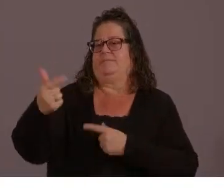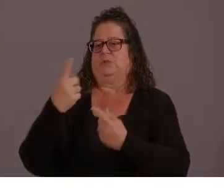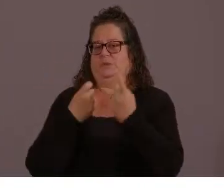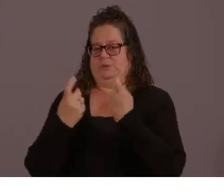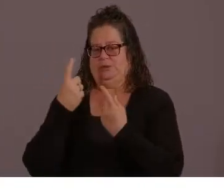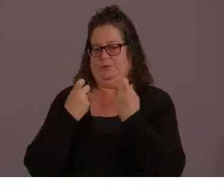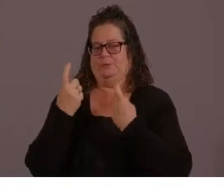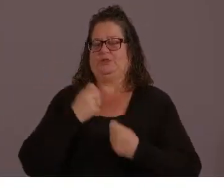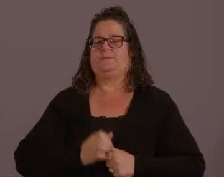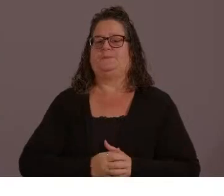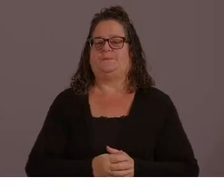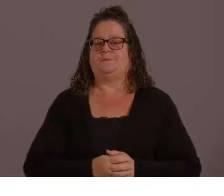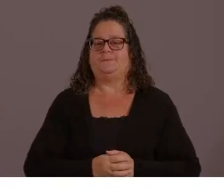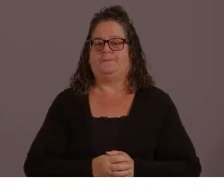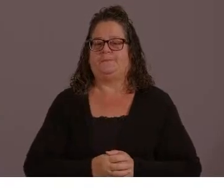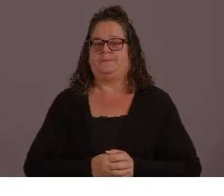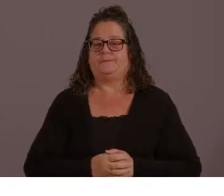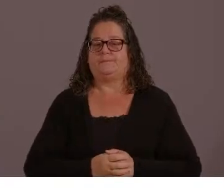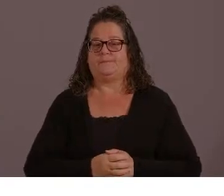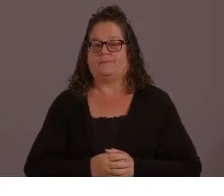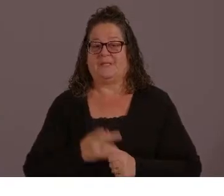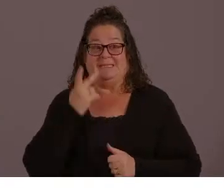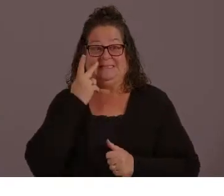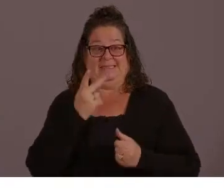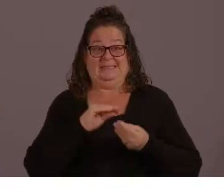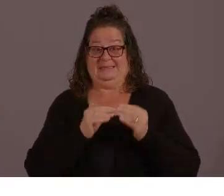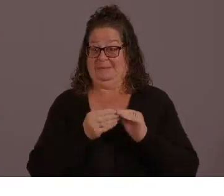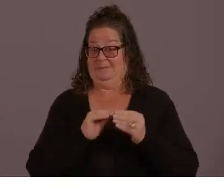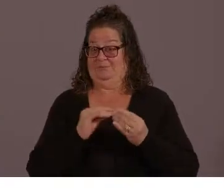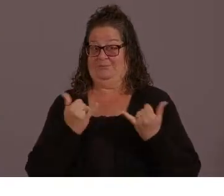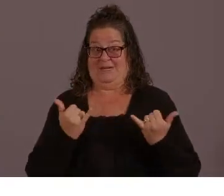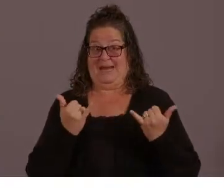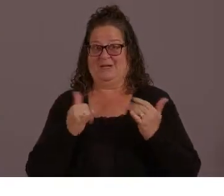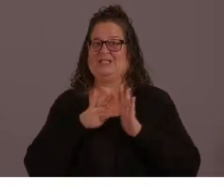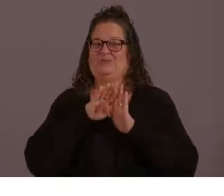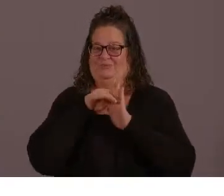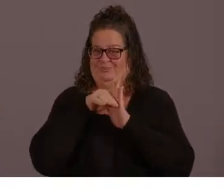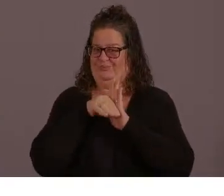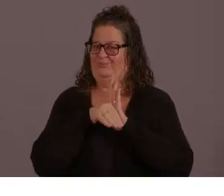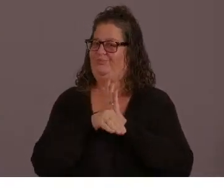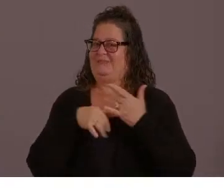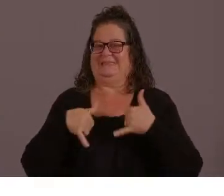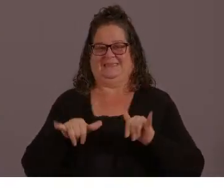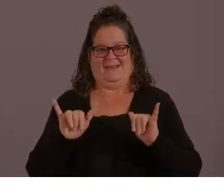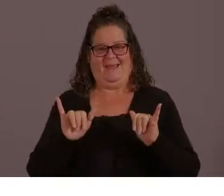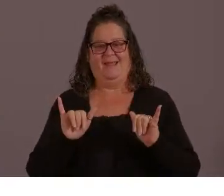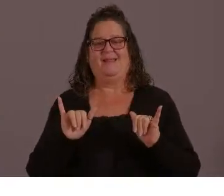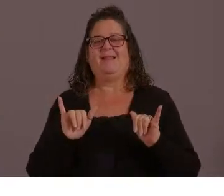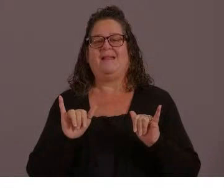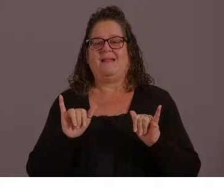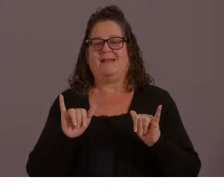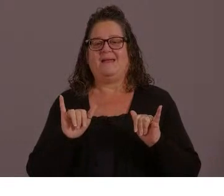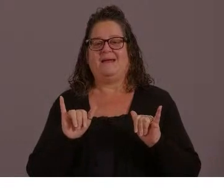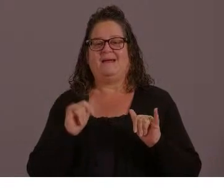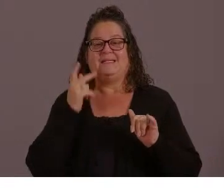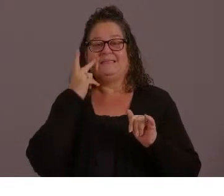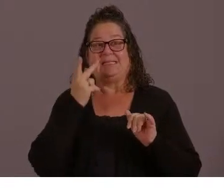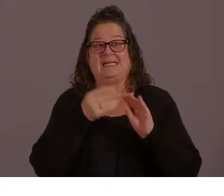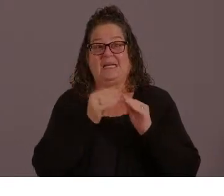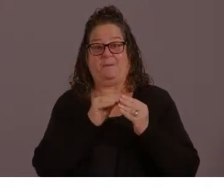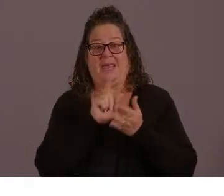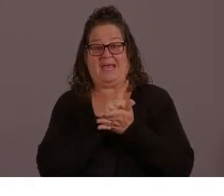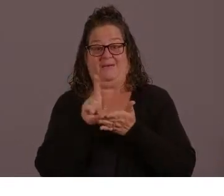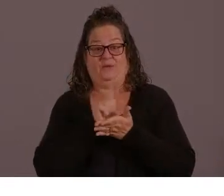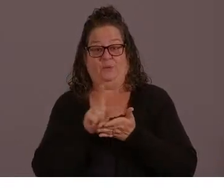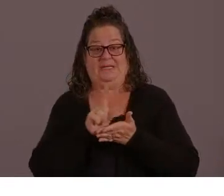So you can see that our data continues to trend downward. This is the number of weekly cases per week. So you can